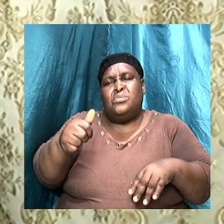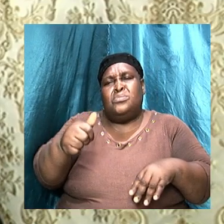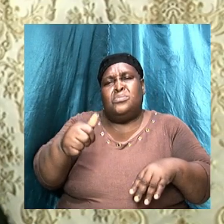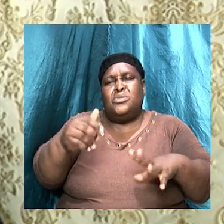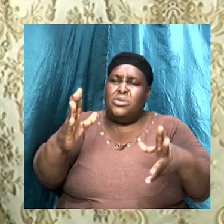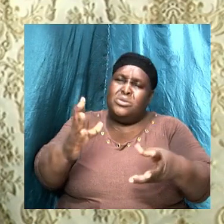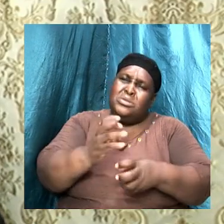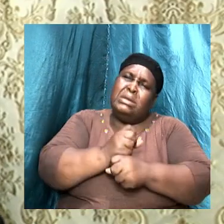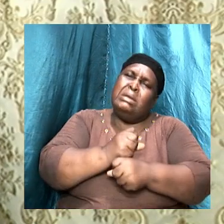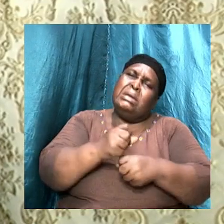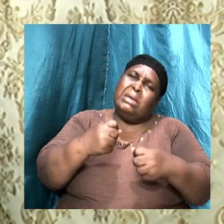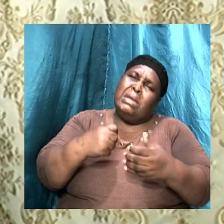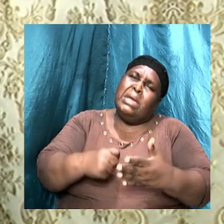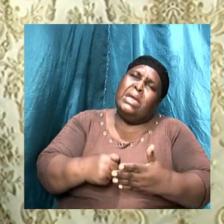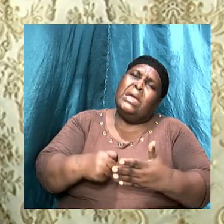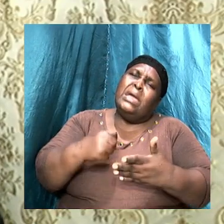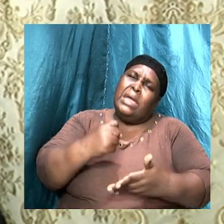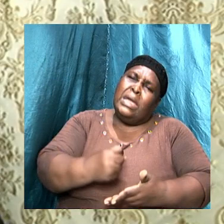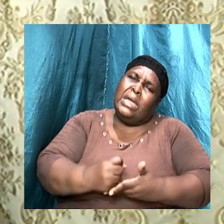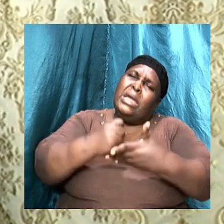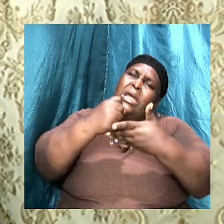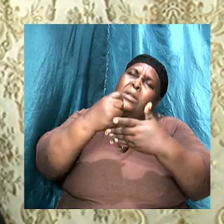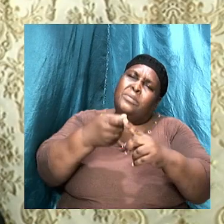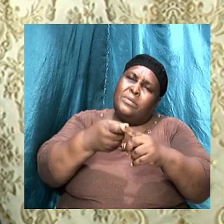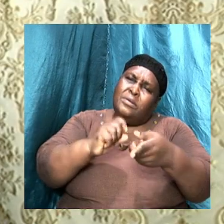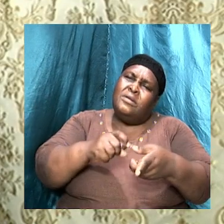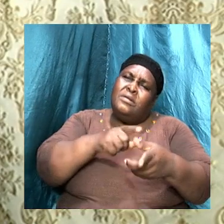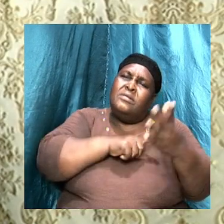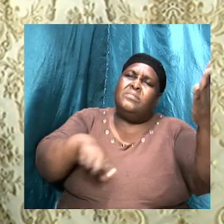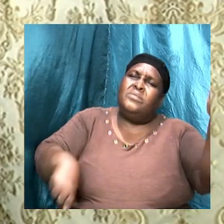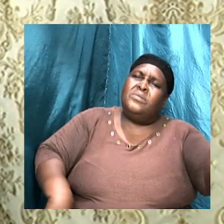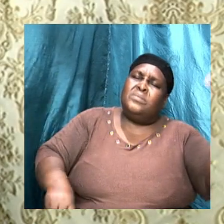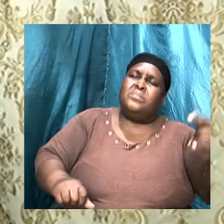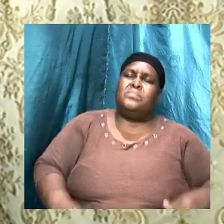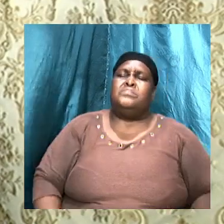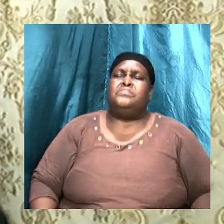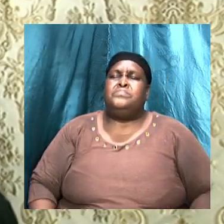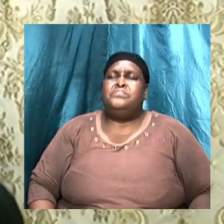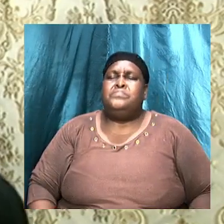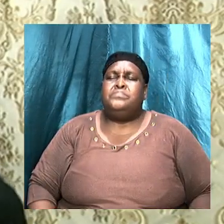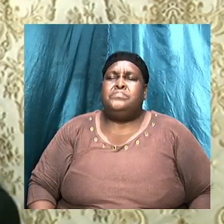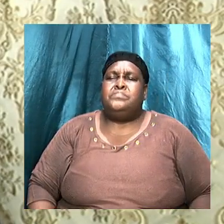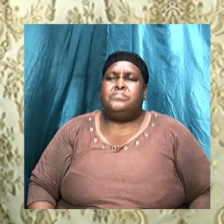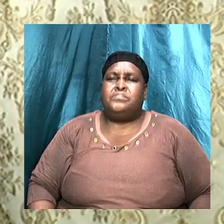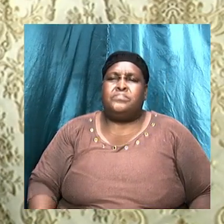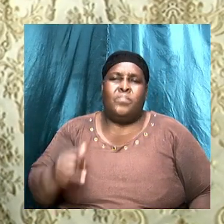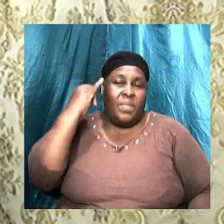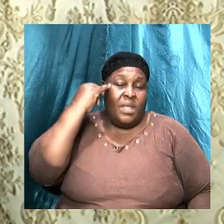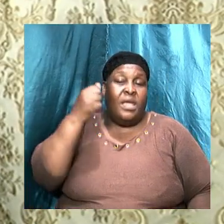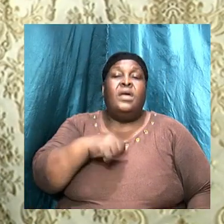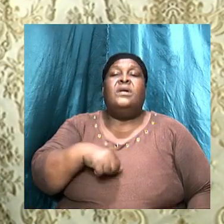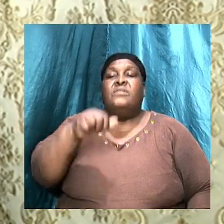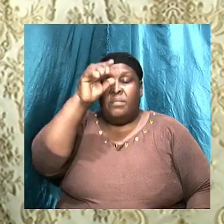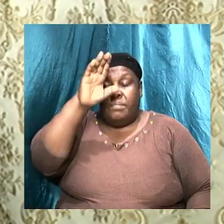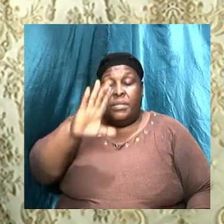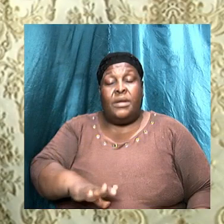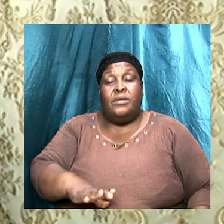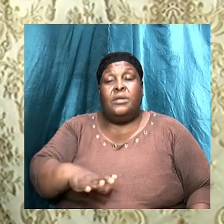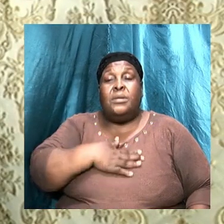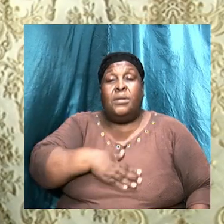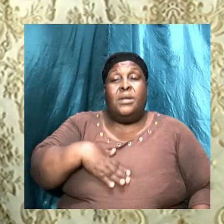help from the Lord. And we are going to look at scriptures to tell us this. If a man is going to please God,